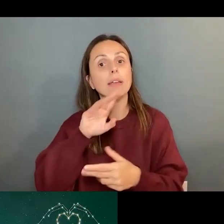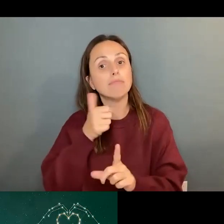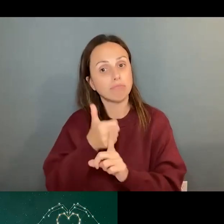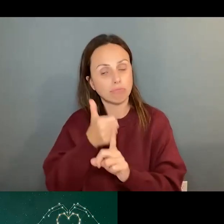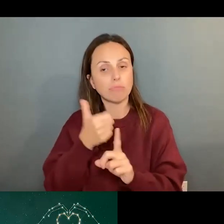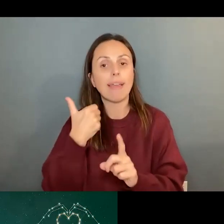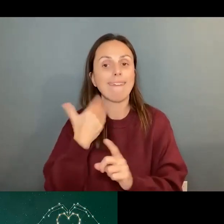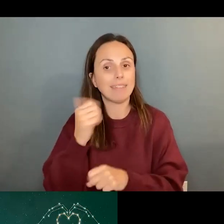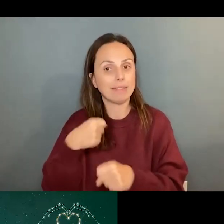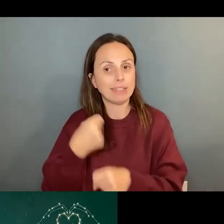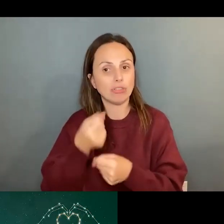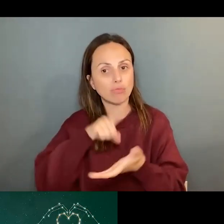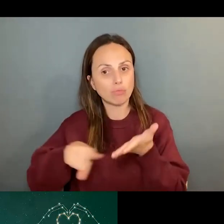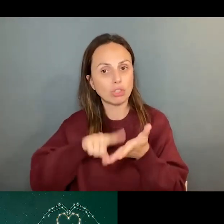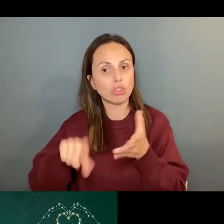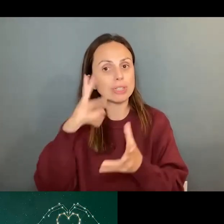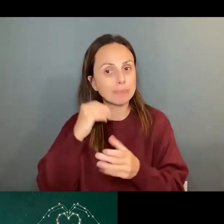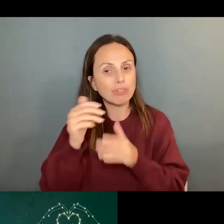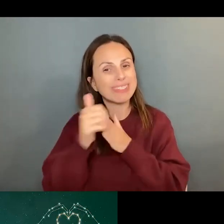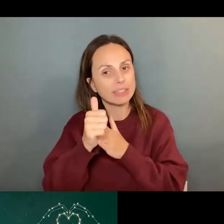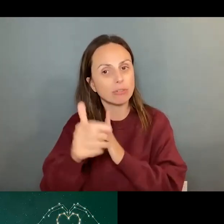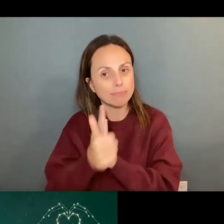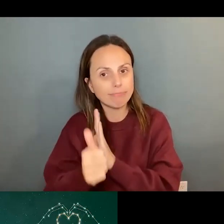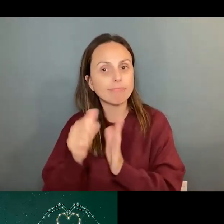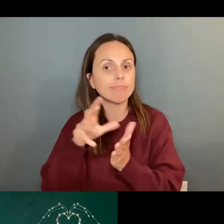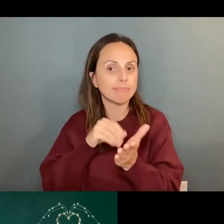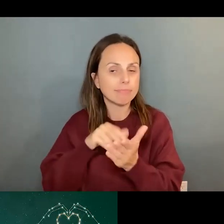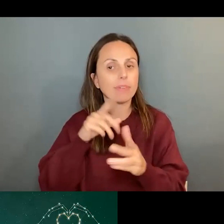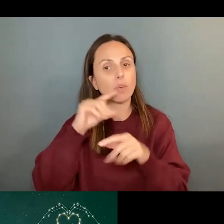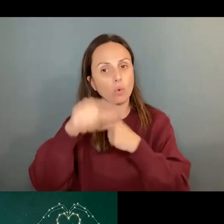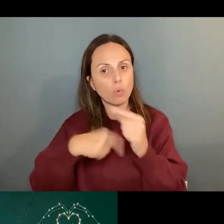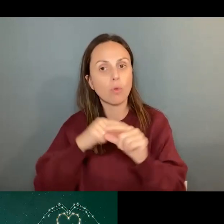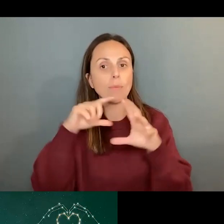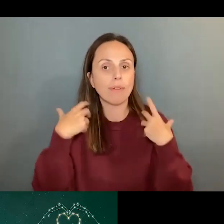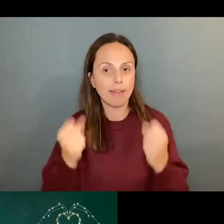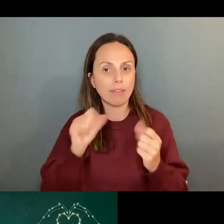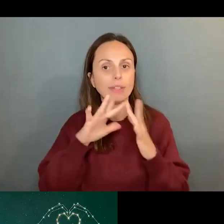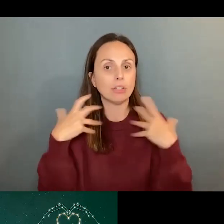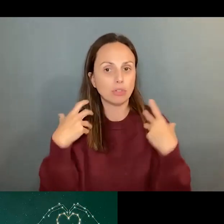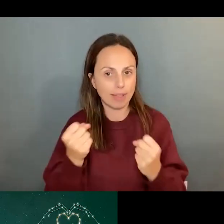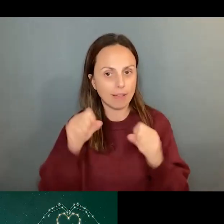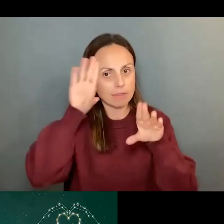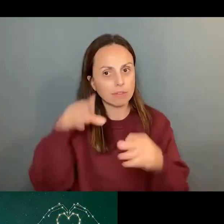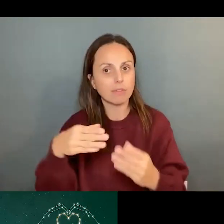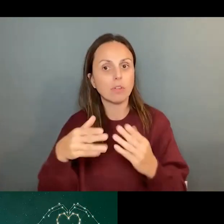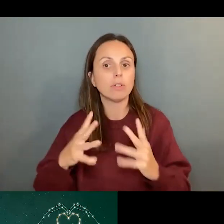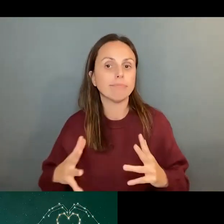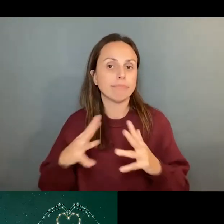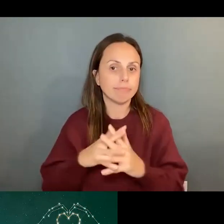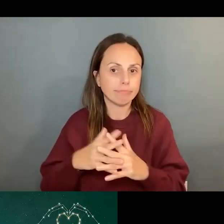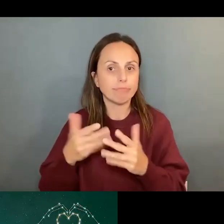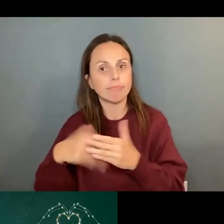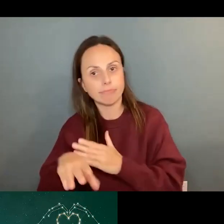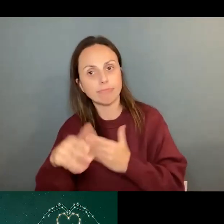together 15 years of research and leadership experience in the fields of global health and digital health focused on maternal and child